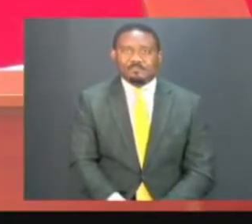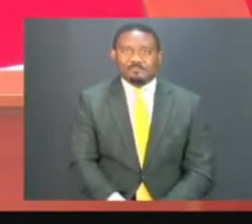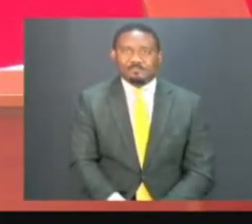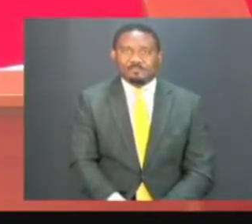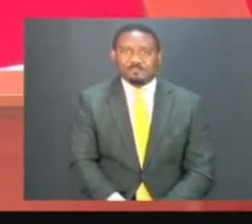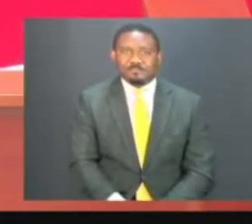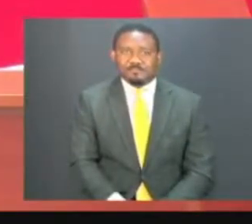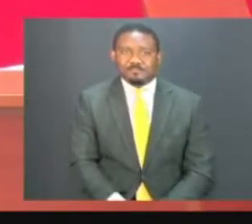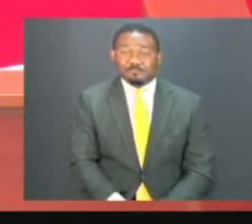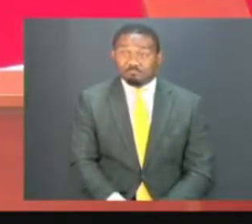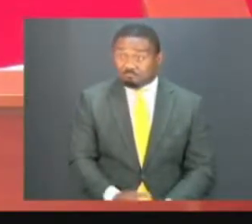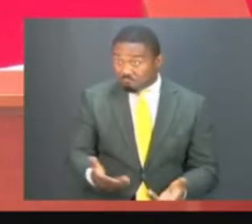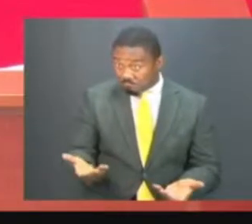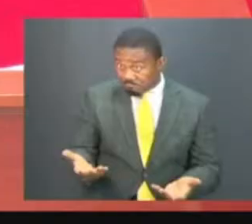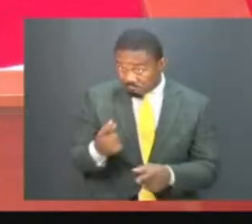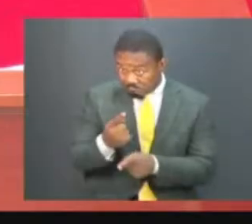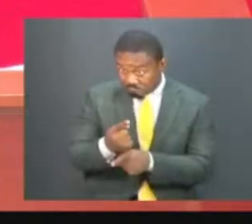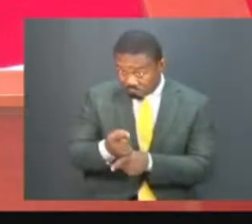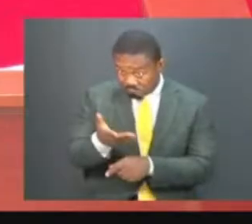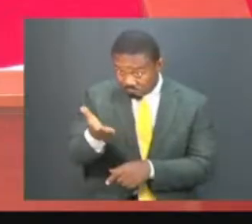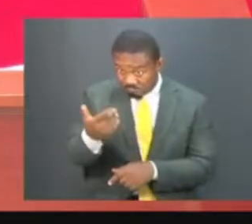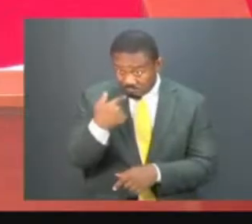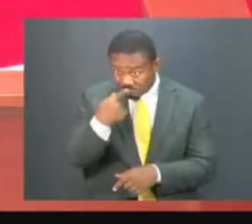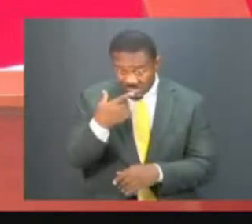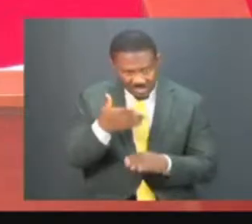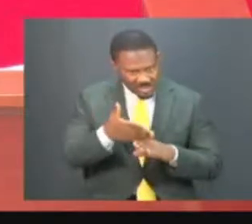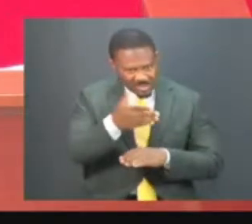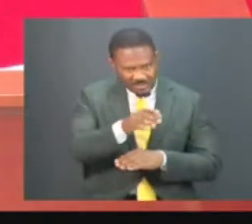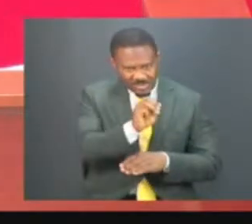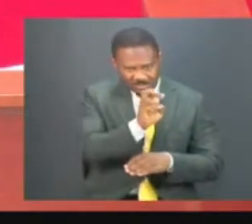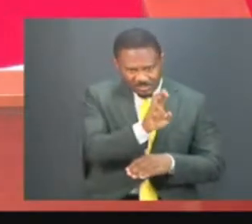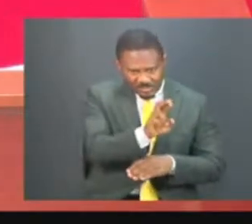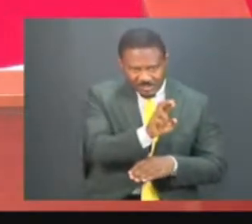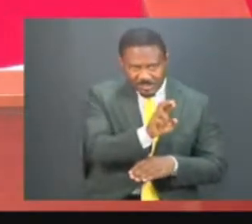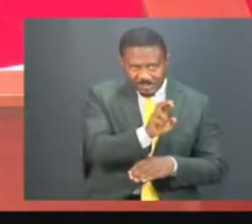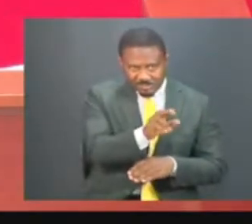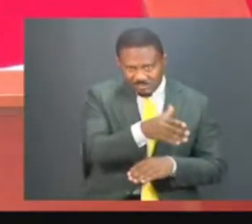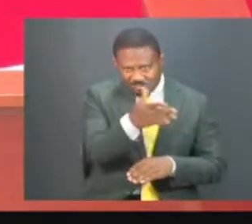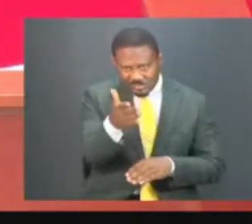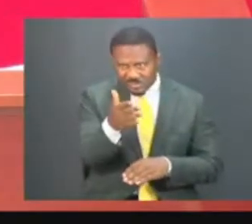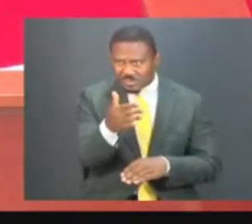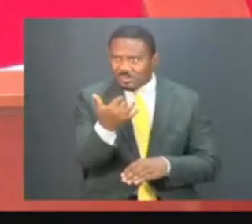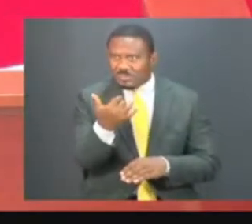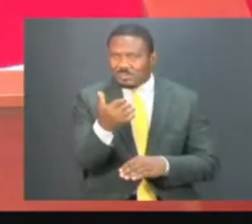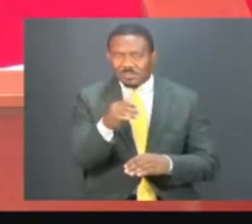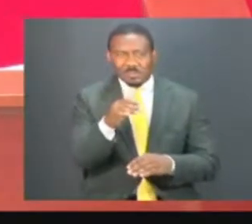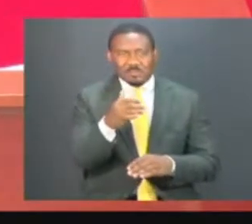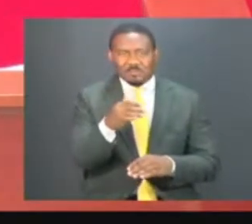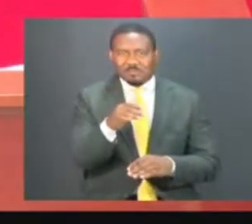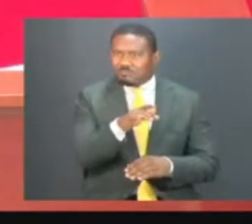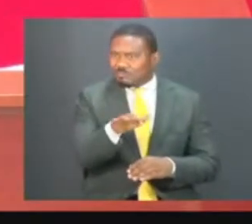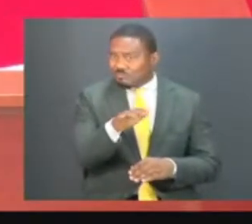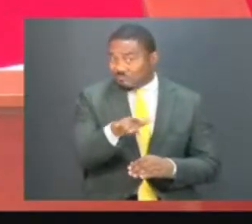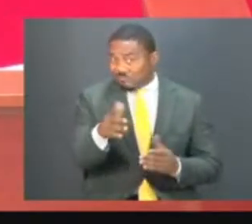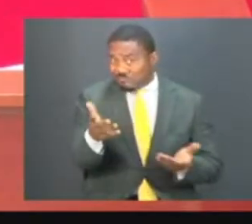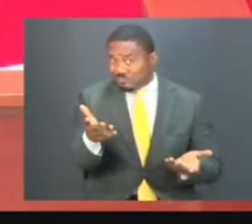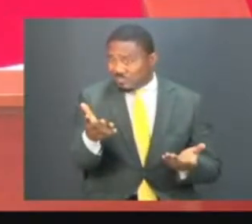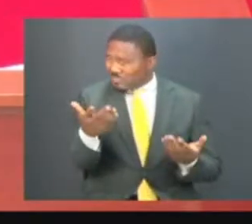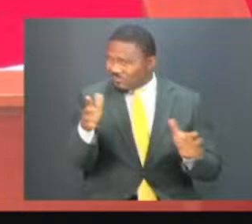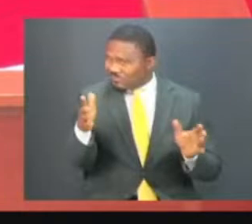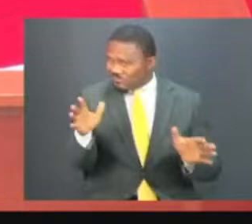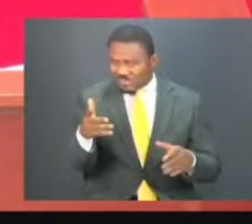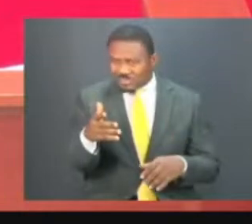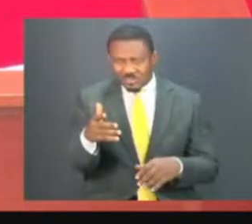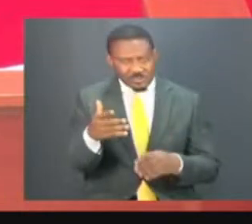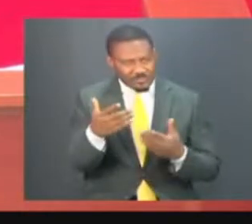Oh, Frank Afriye, your correction was that after Mr., we do the correction. Exactly so, Speaker. Same had already been